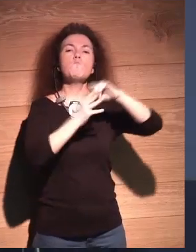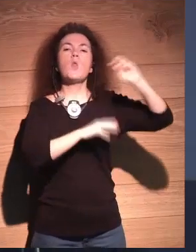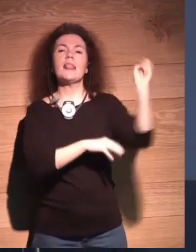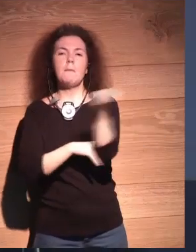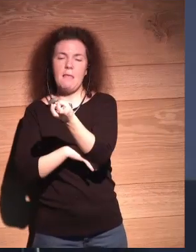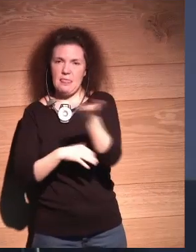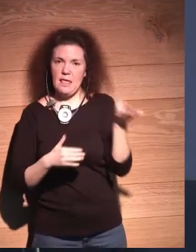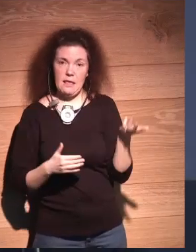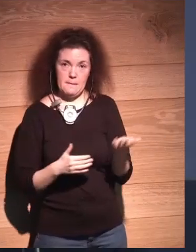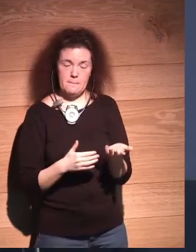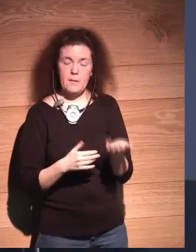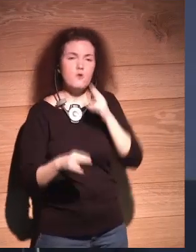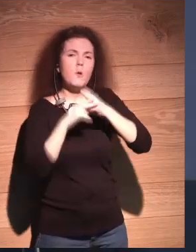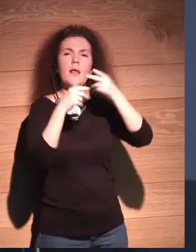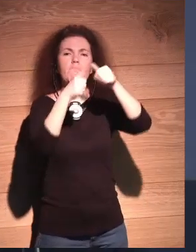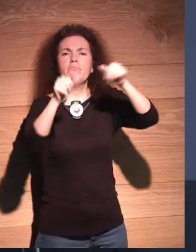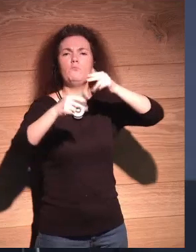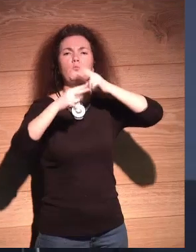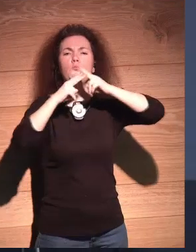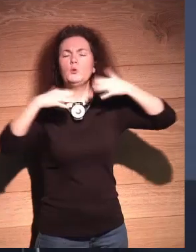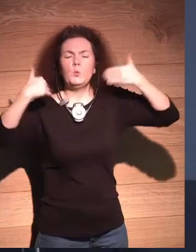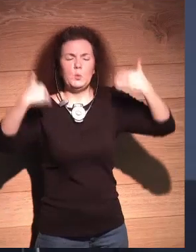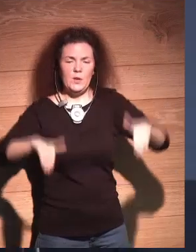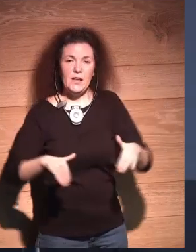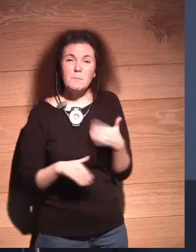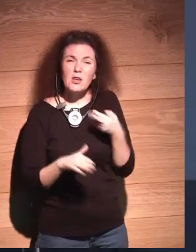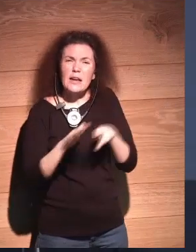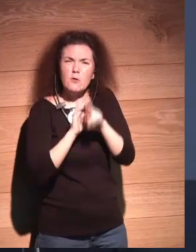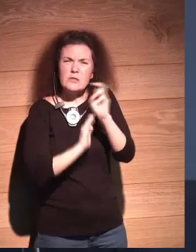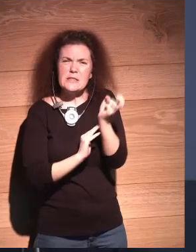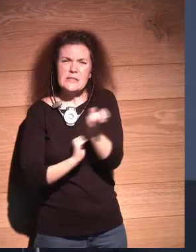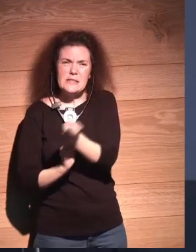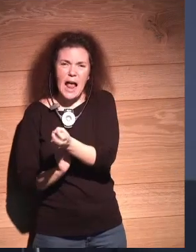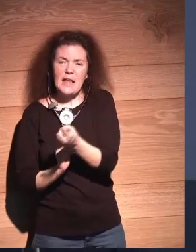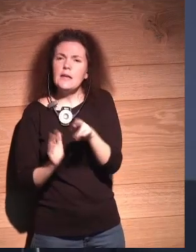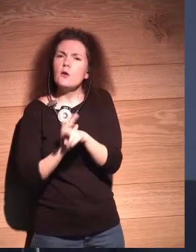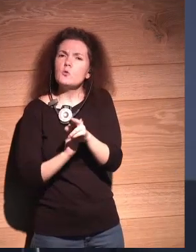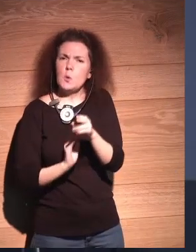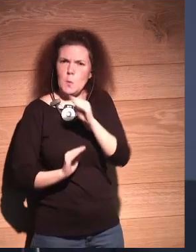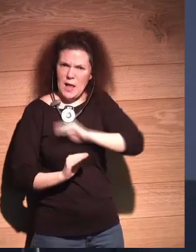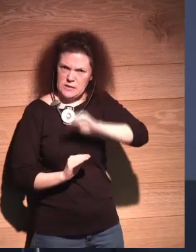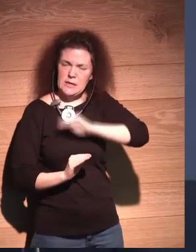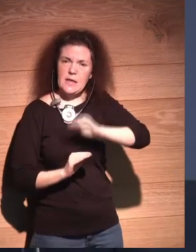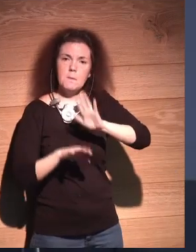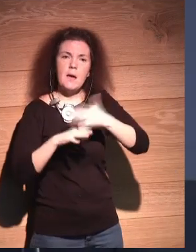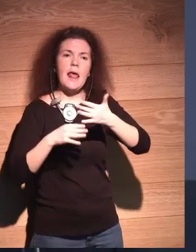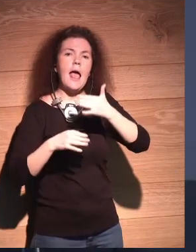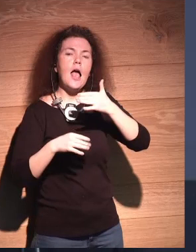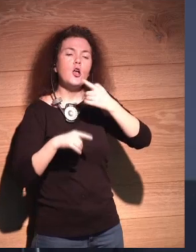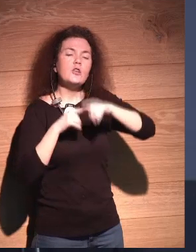in front of the media. She is a multimedia artist. She uses all the resources that are at